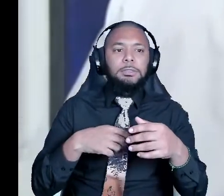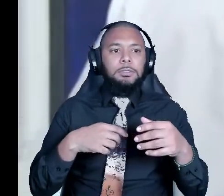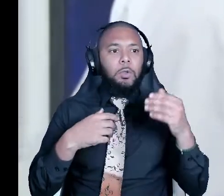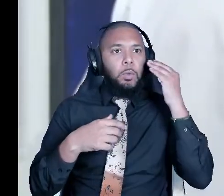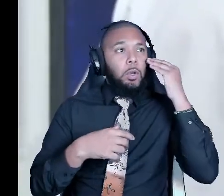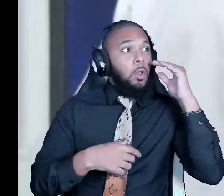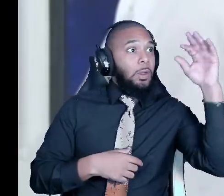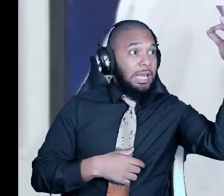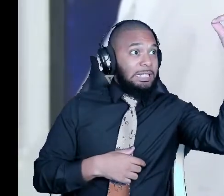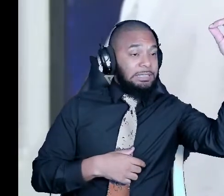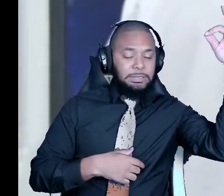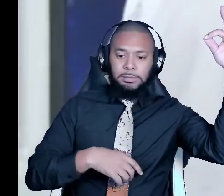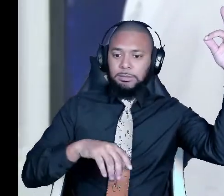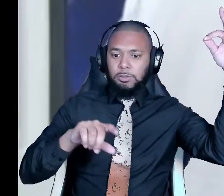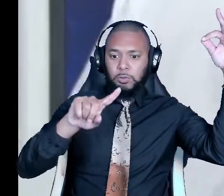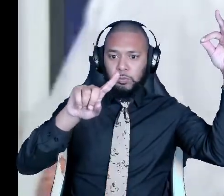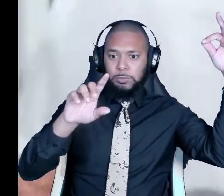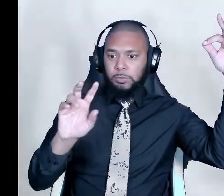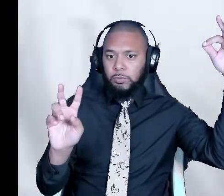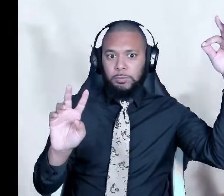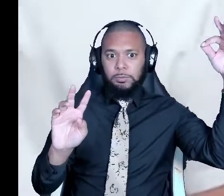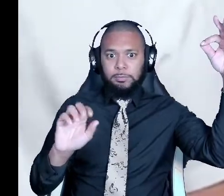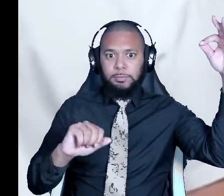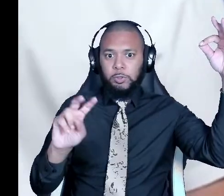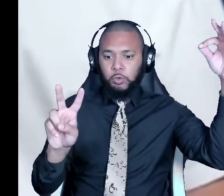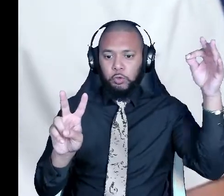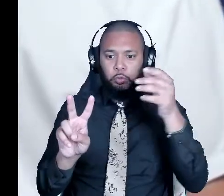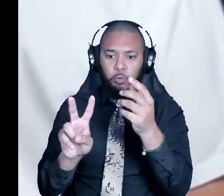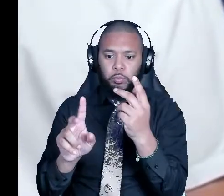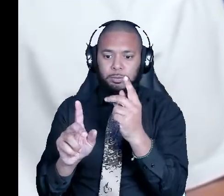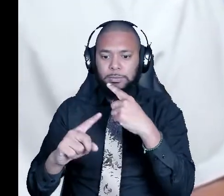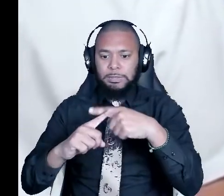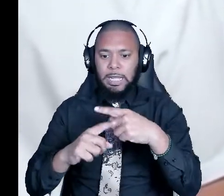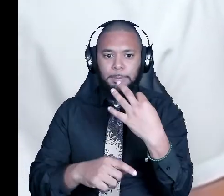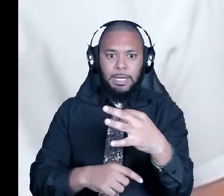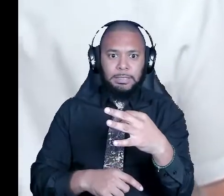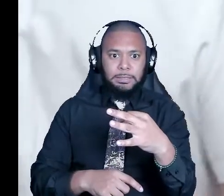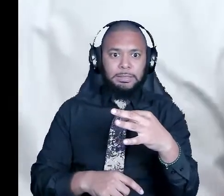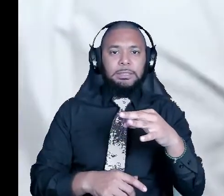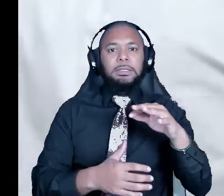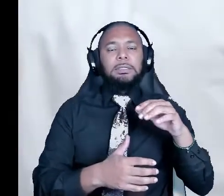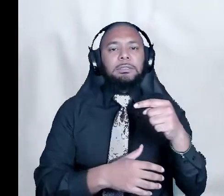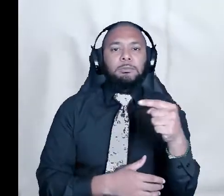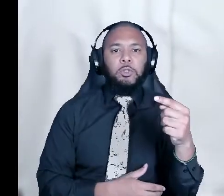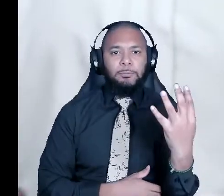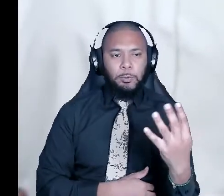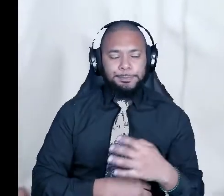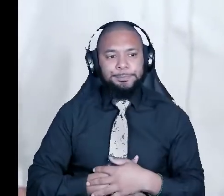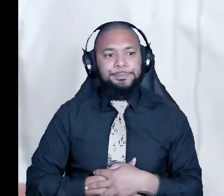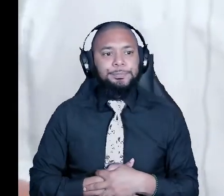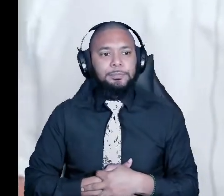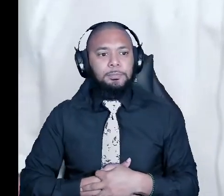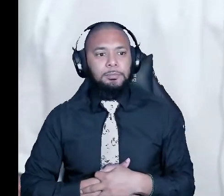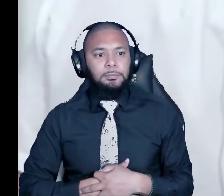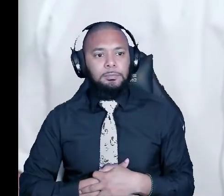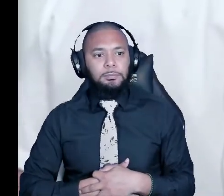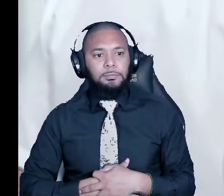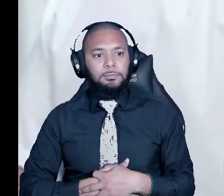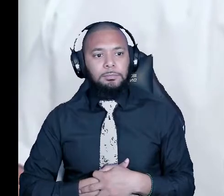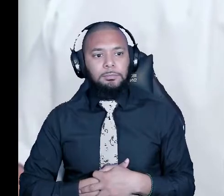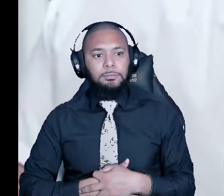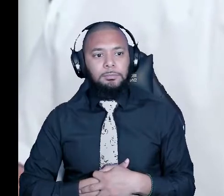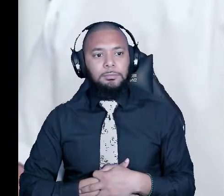times 19 and subtract 4. Okay? So 38 minus